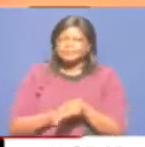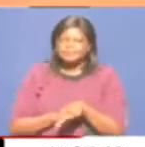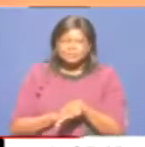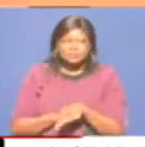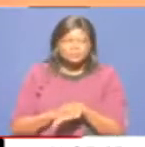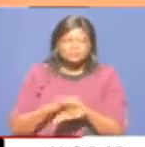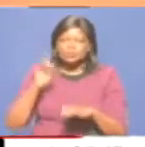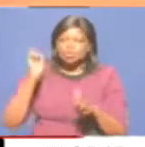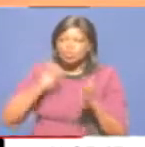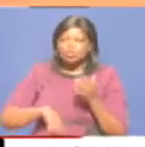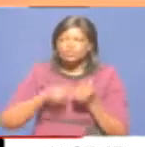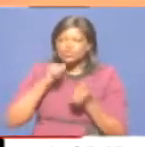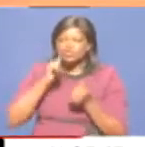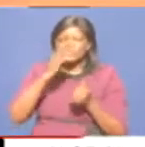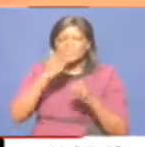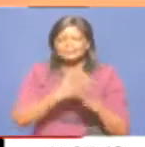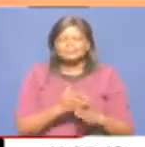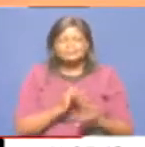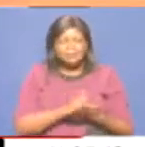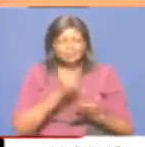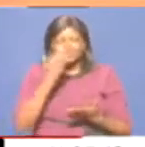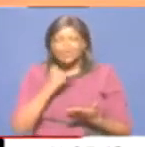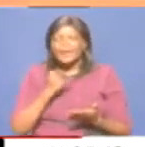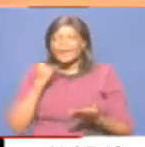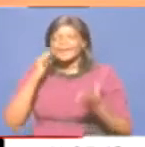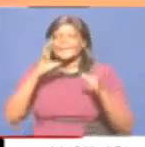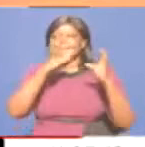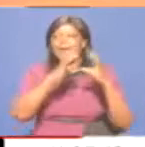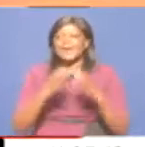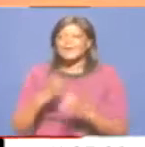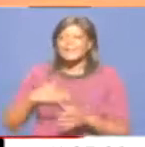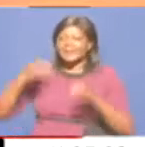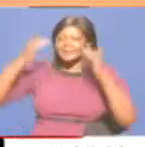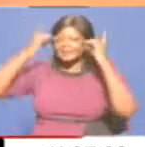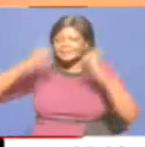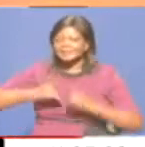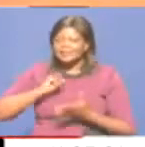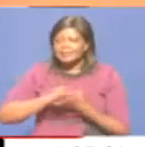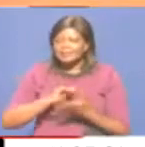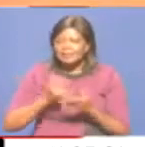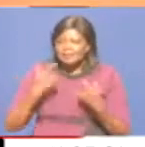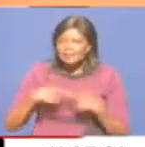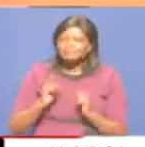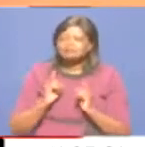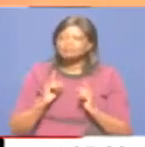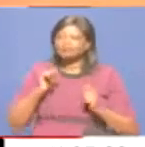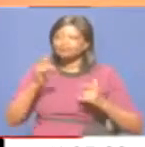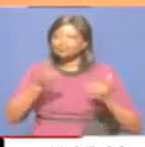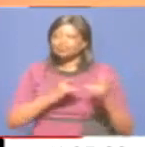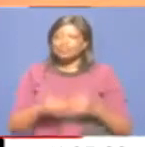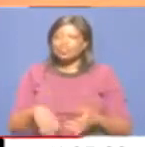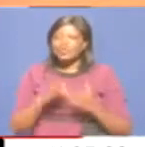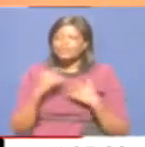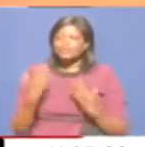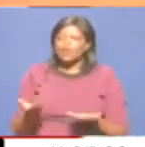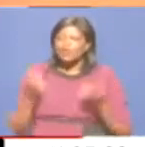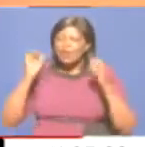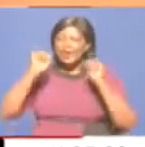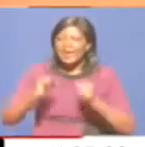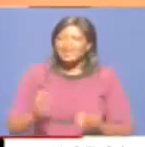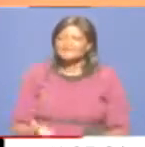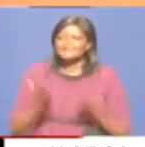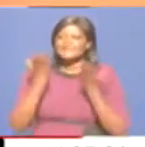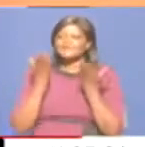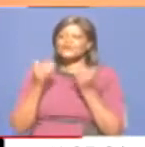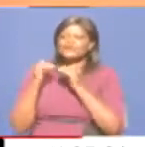not their share. And that's why our party decided that let's look at ways of how we can enhance